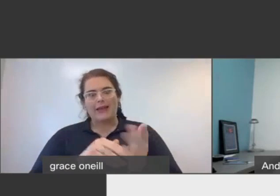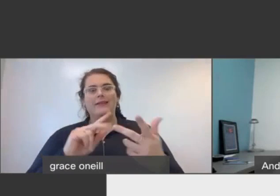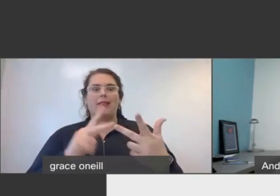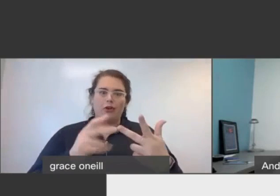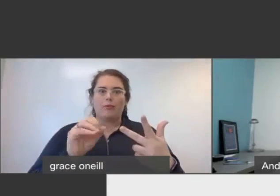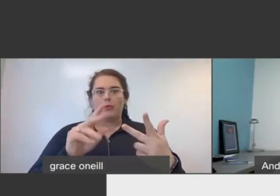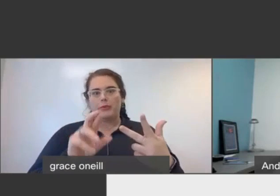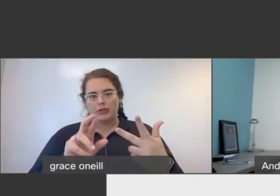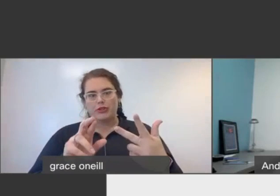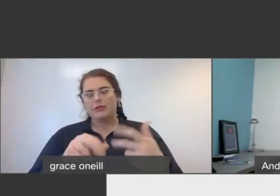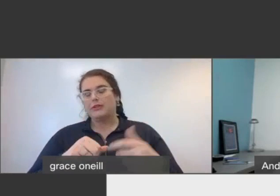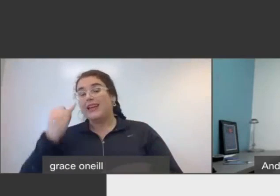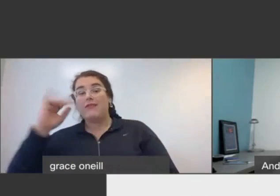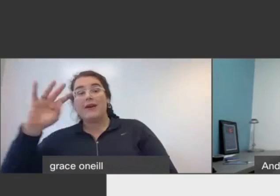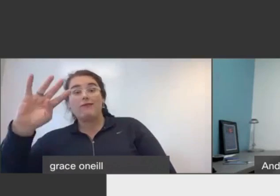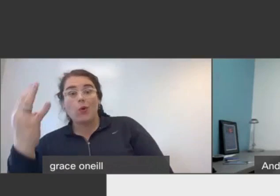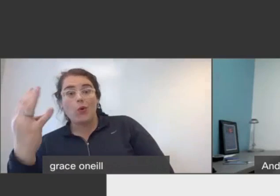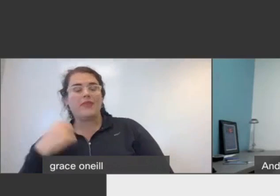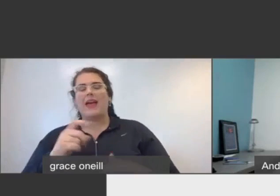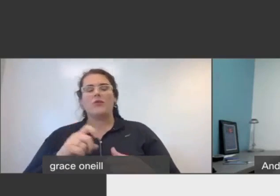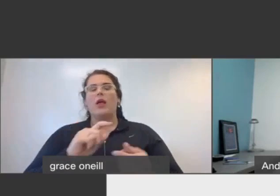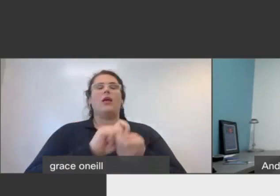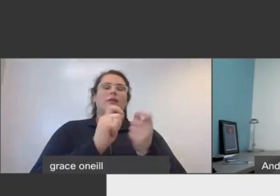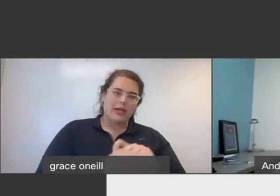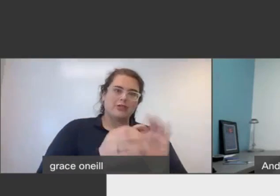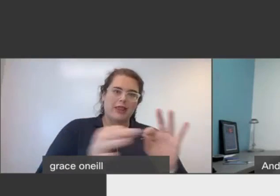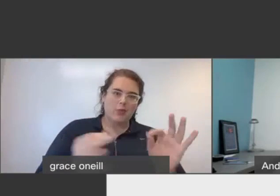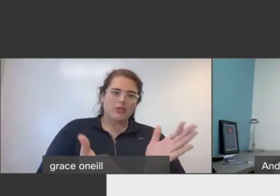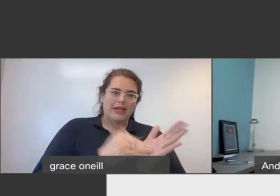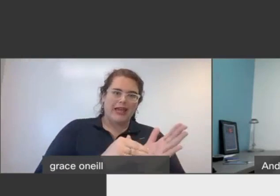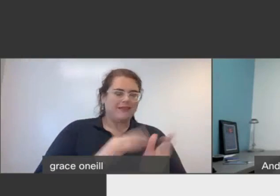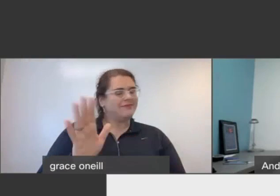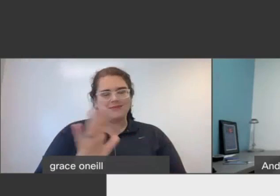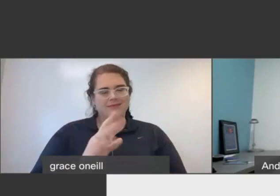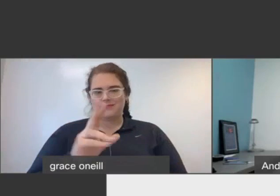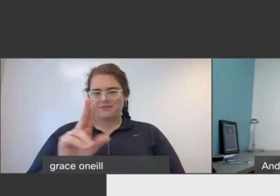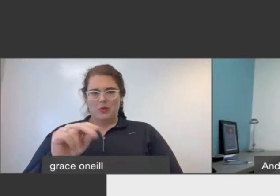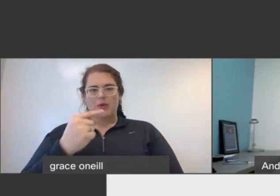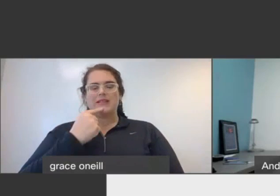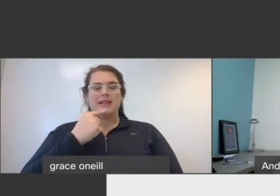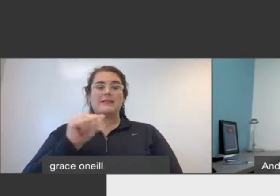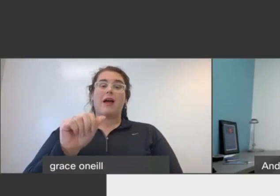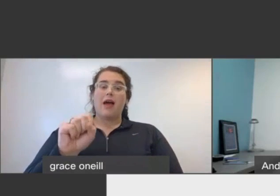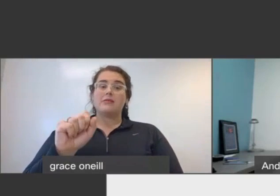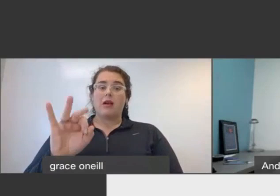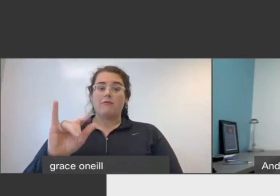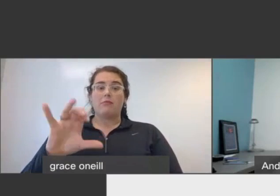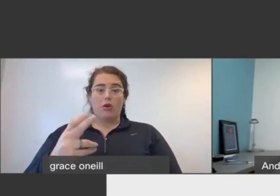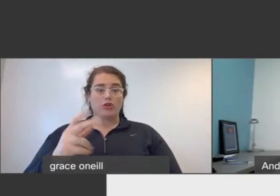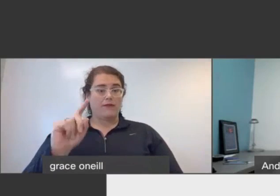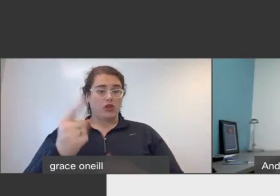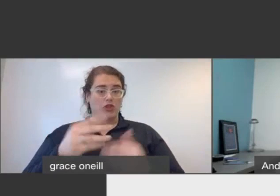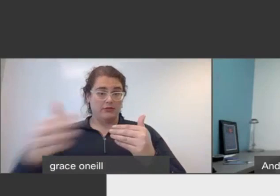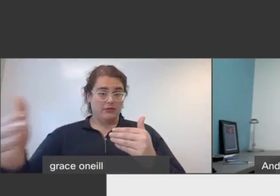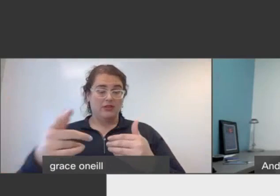say, you have to get this booster. It says as of March 1st, going forward, you have